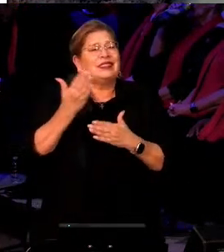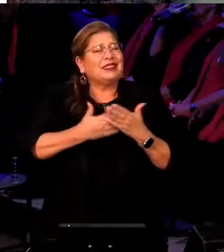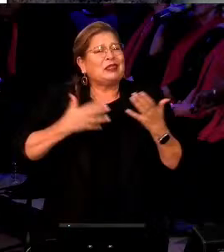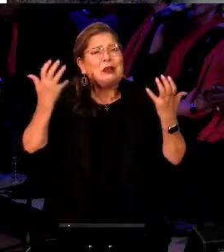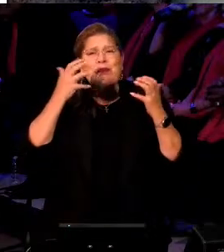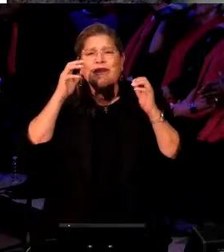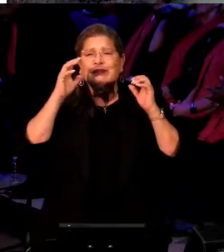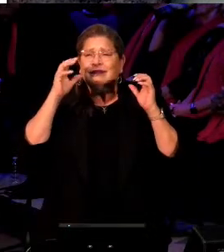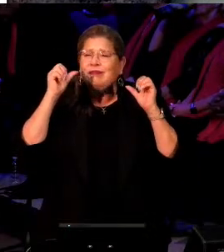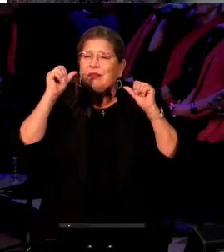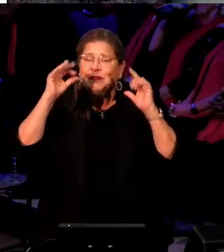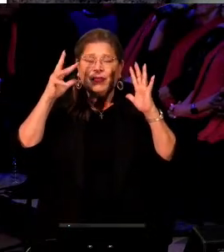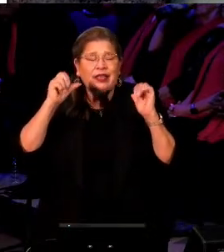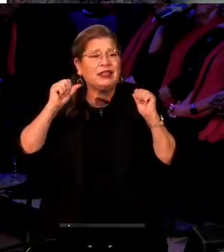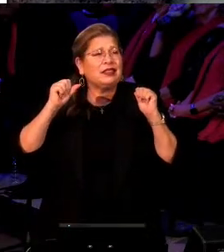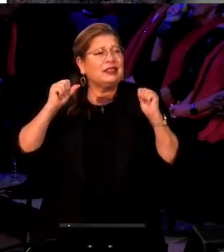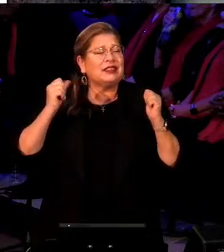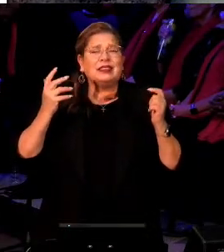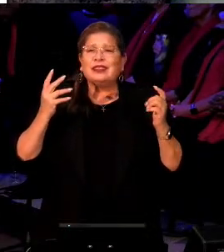remarkable,